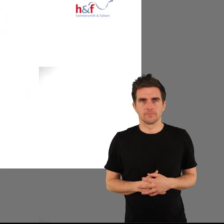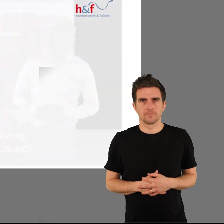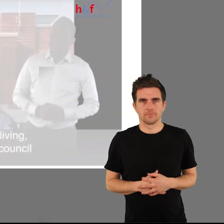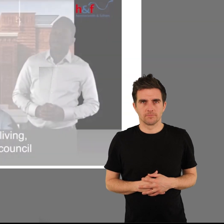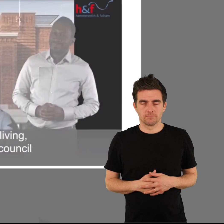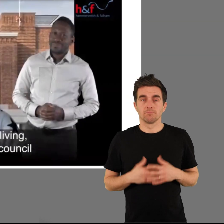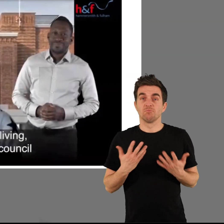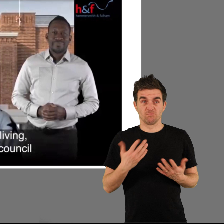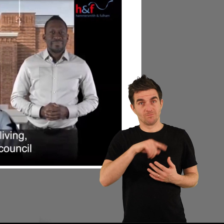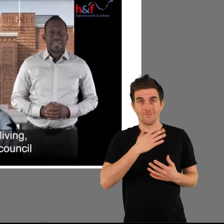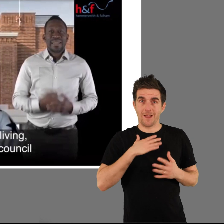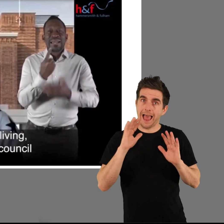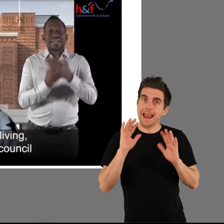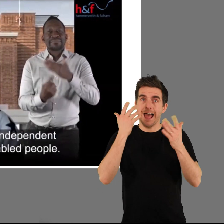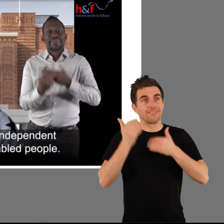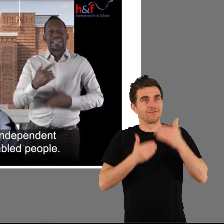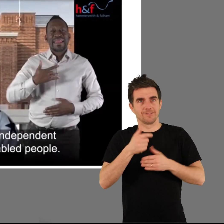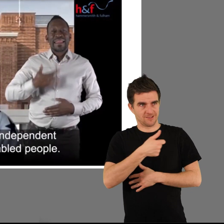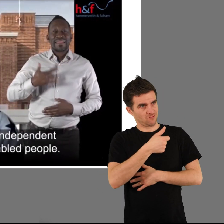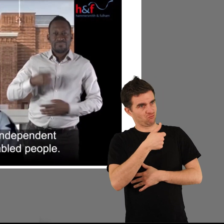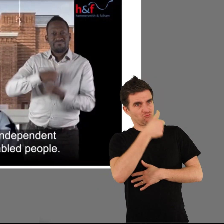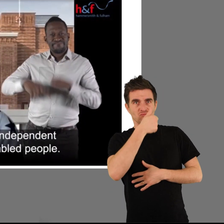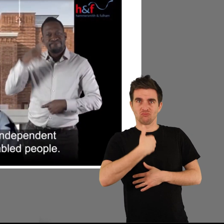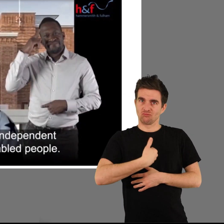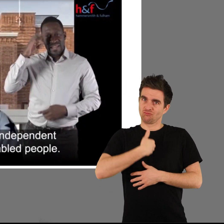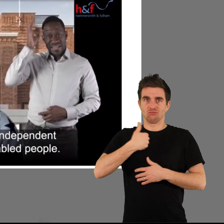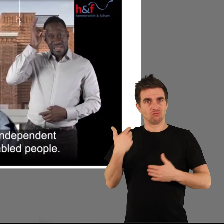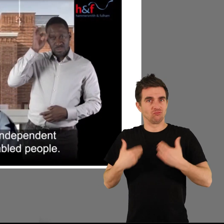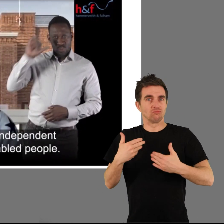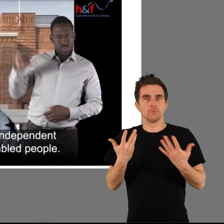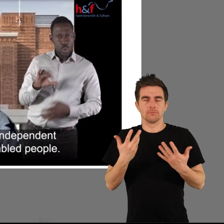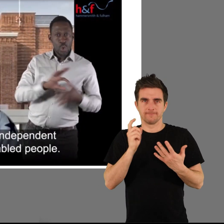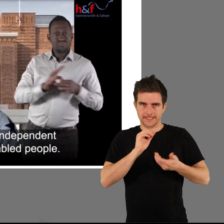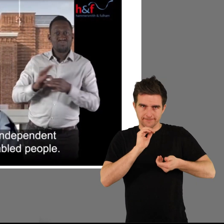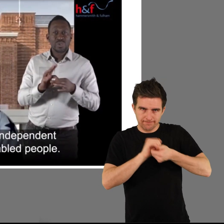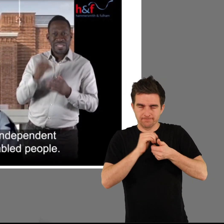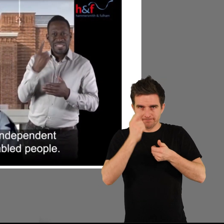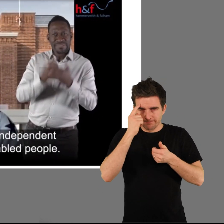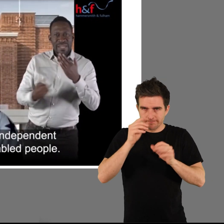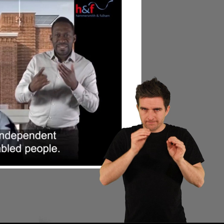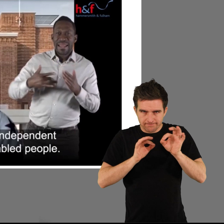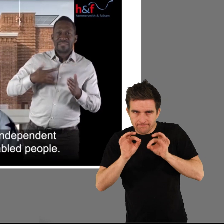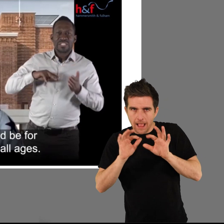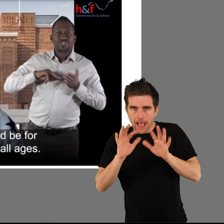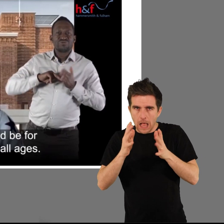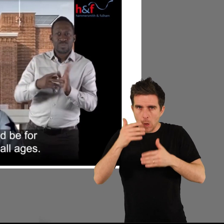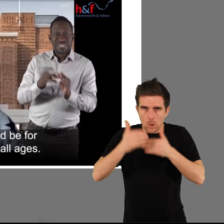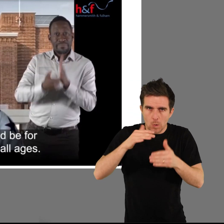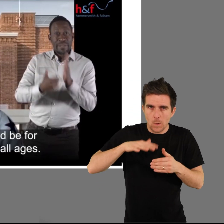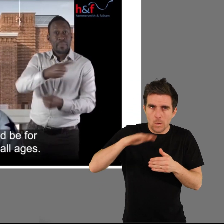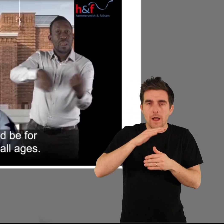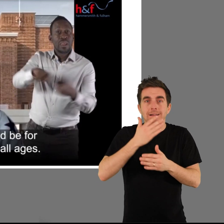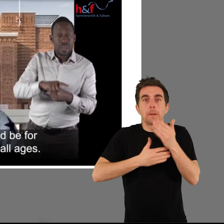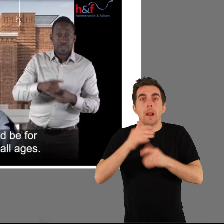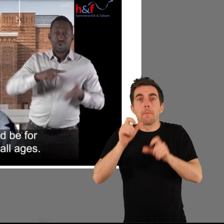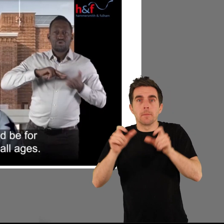For independent living, we think that the council should co-produce an independent living strategy with disabled people. That strategy should